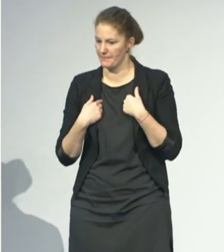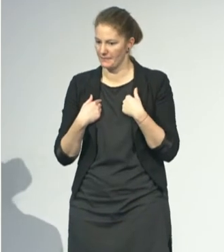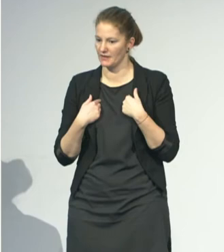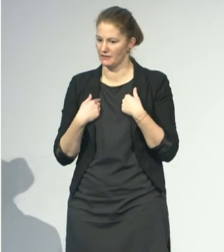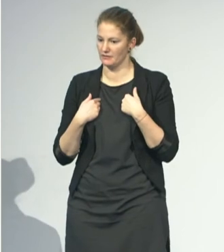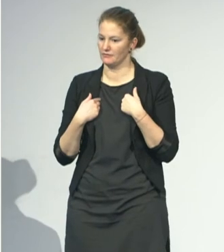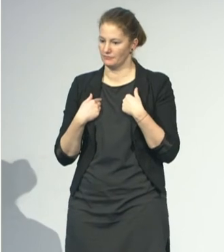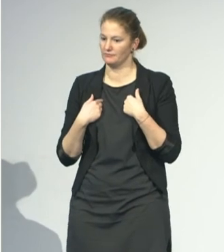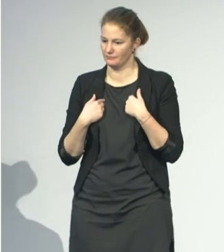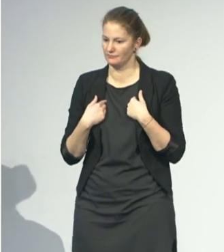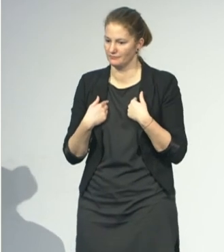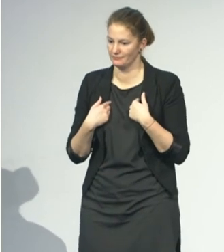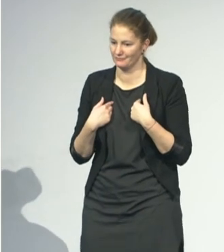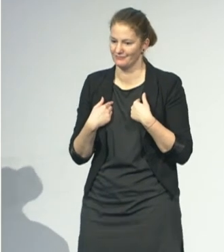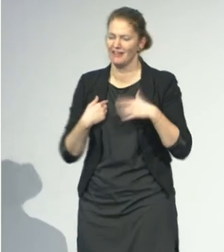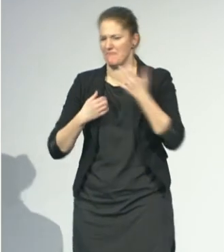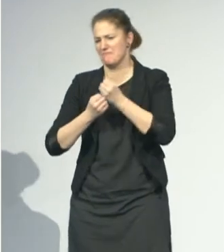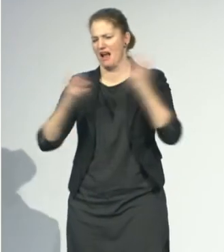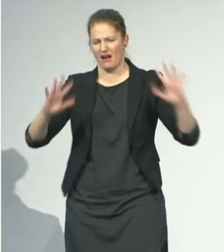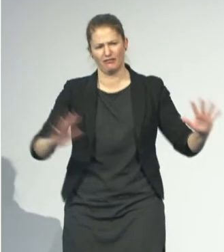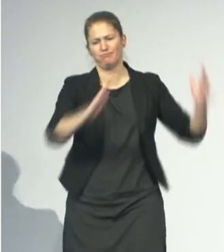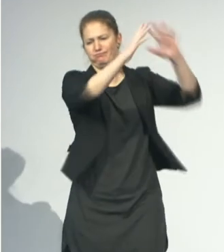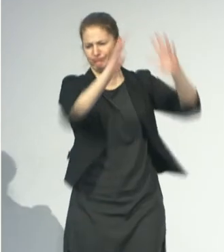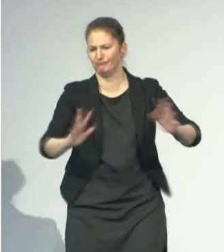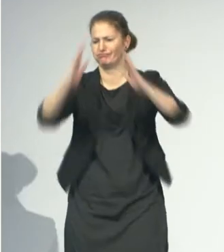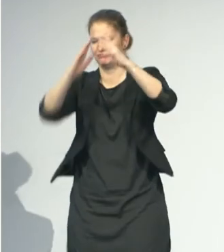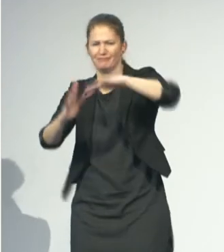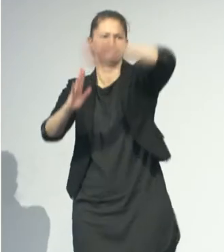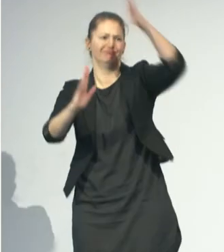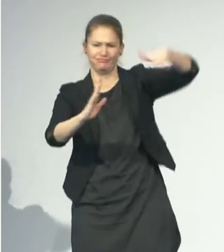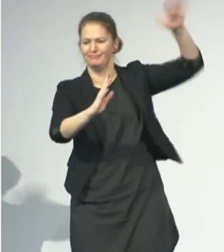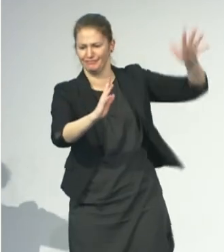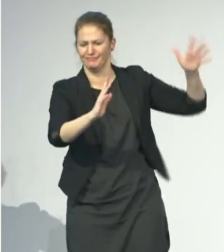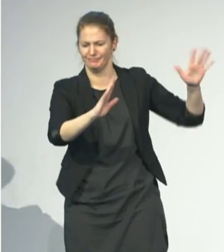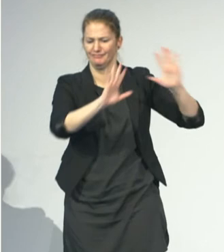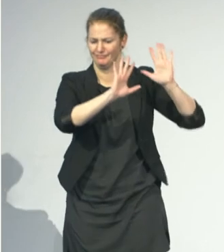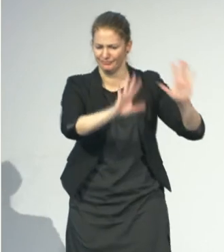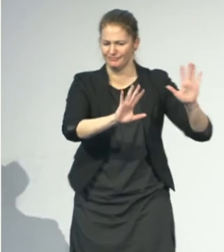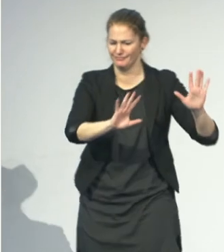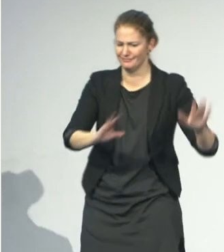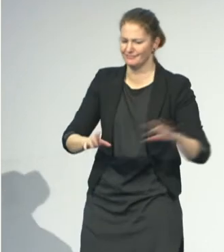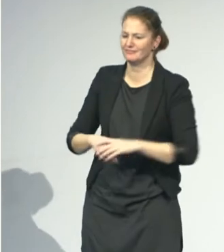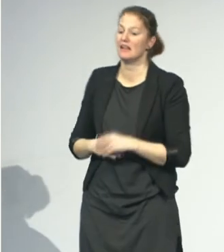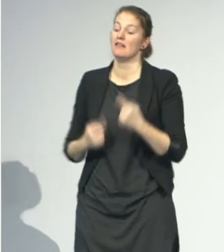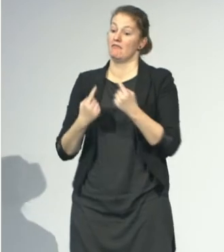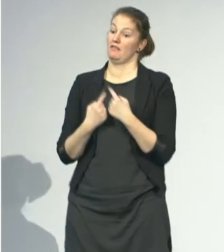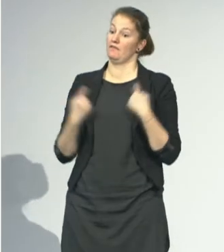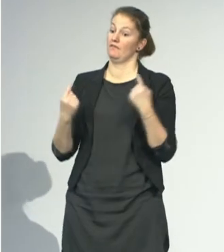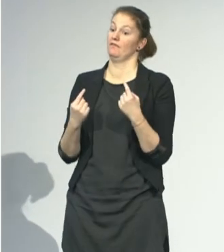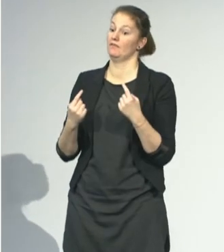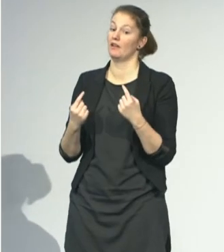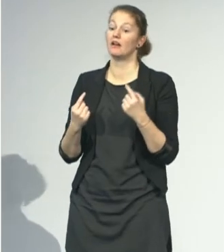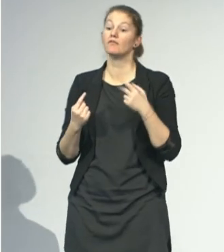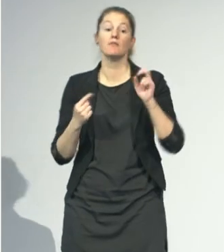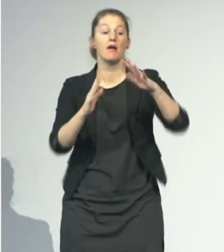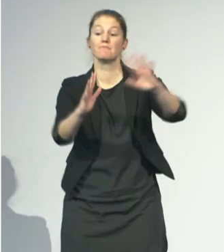so a lot of people don't trust us. But what happened was a lot of people on the other side of the mountain started taking notice as well. So since